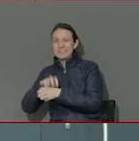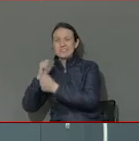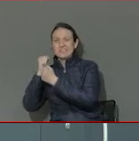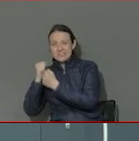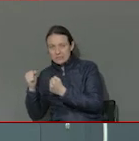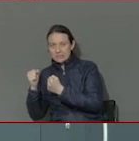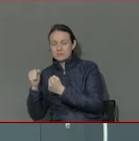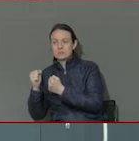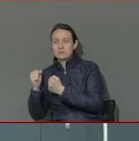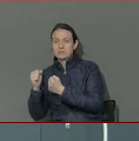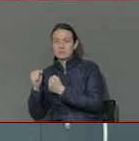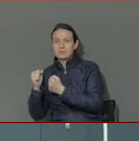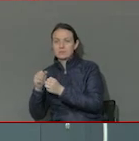increased.